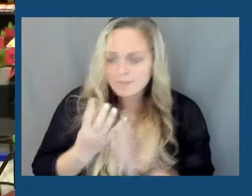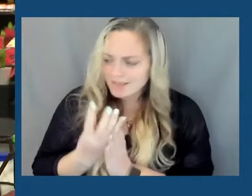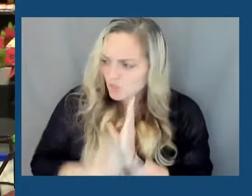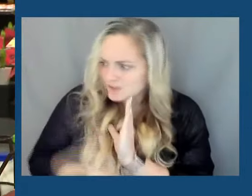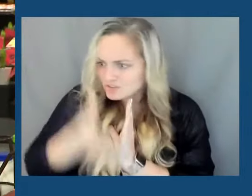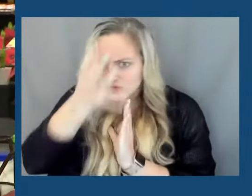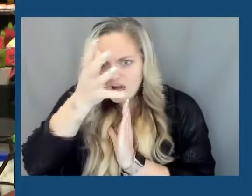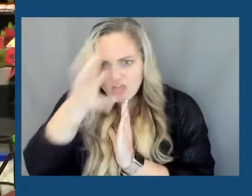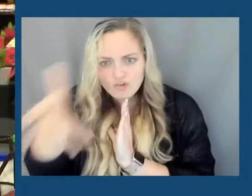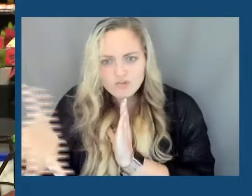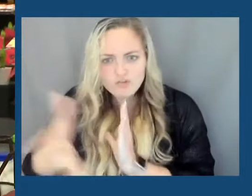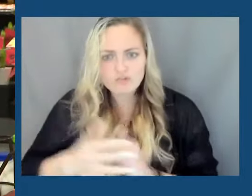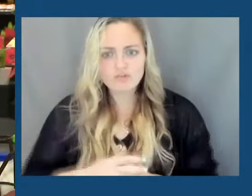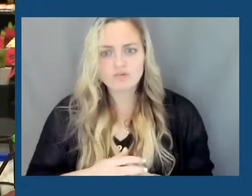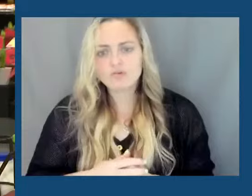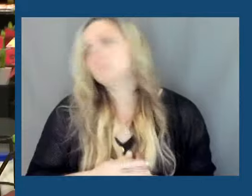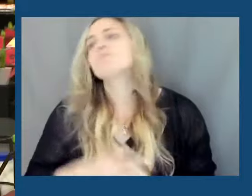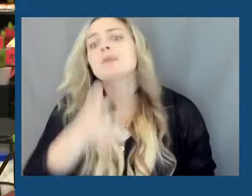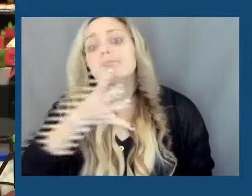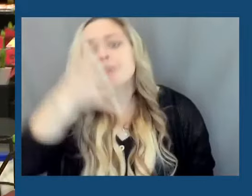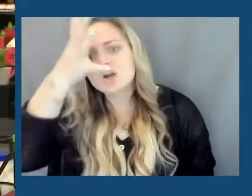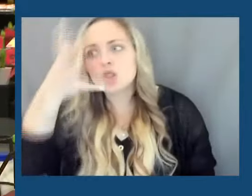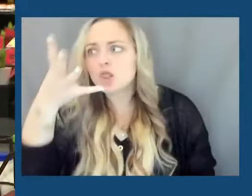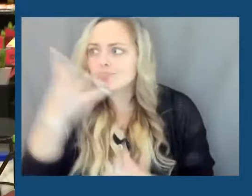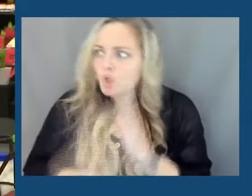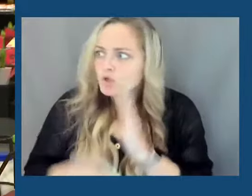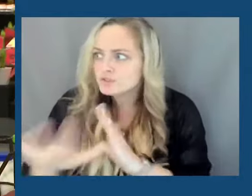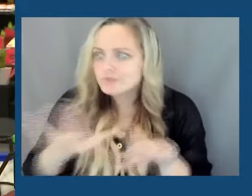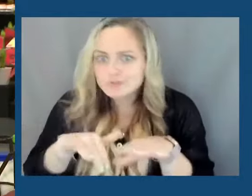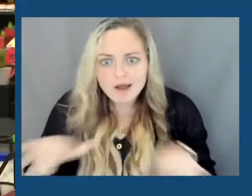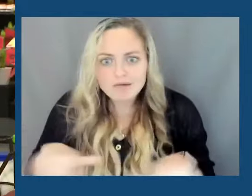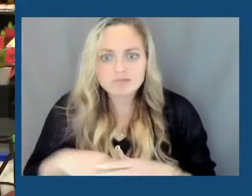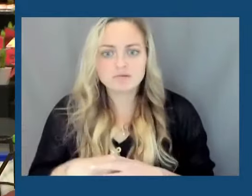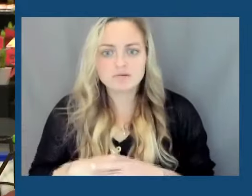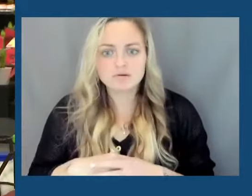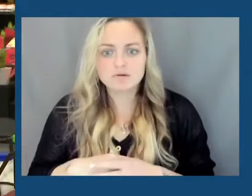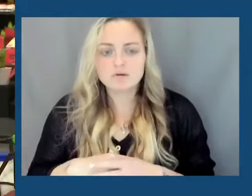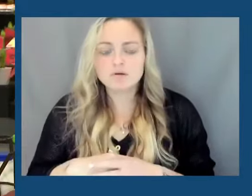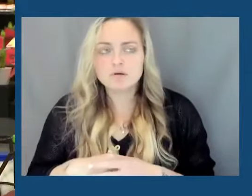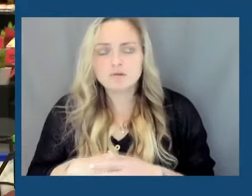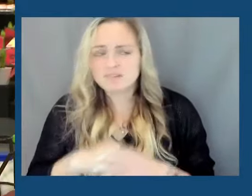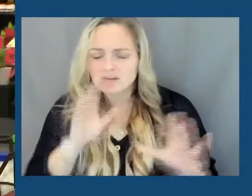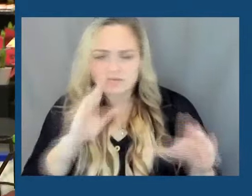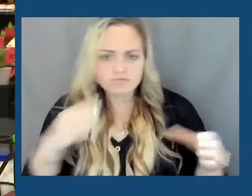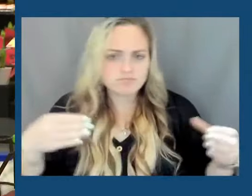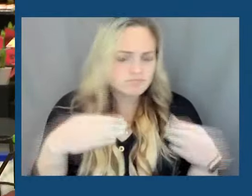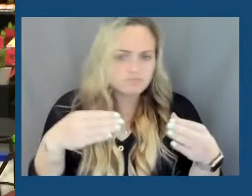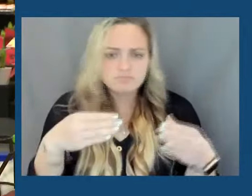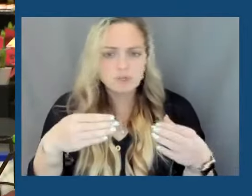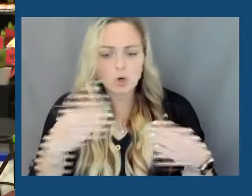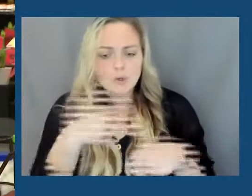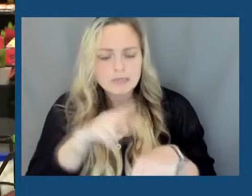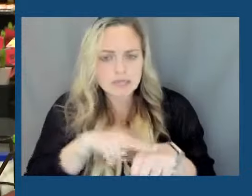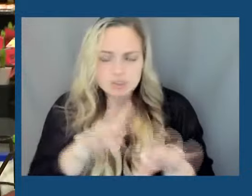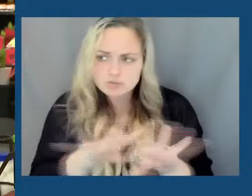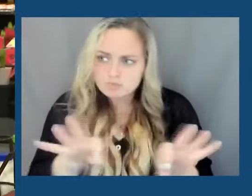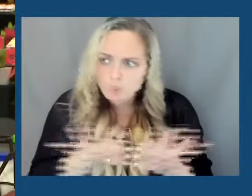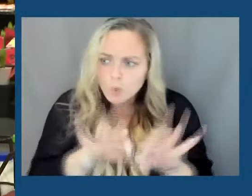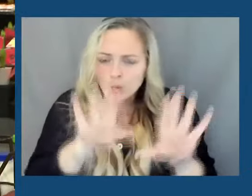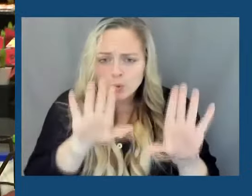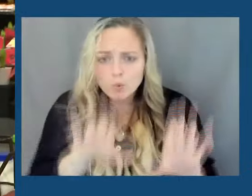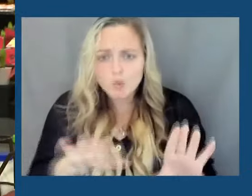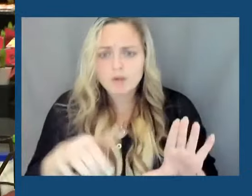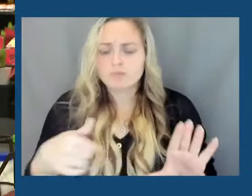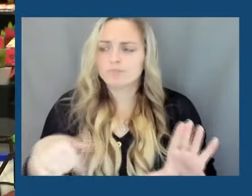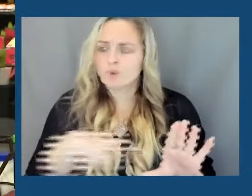father, parents who lost a child? We have to get back to what has always made our nation great and our people great. And we have to give a